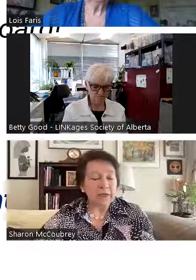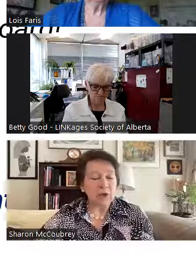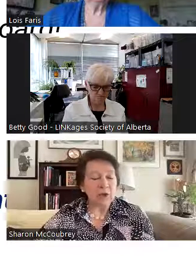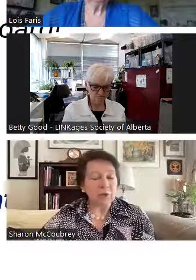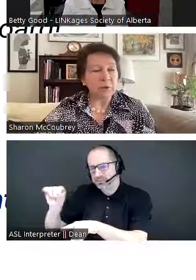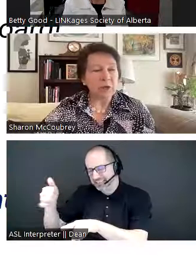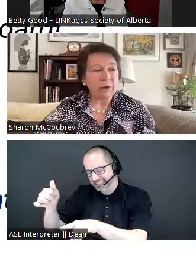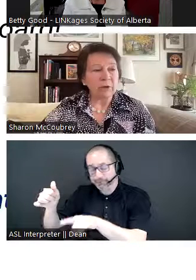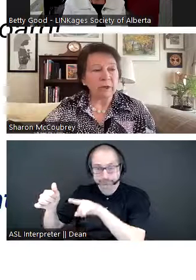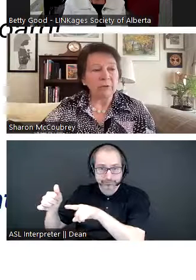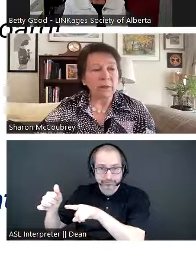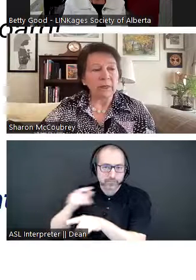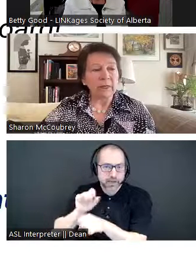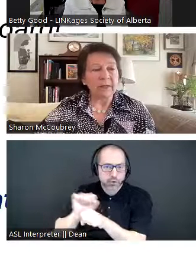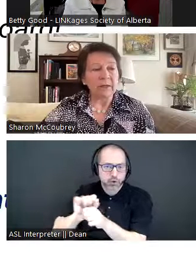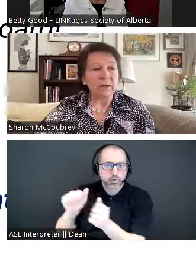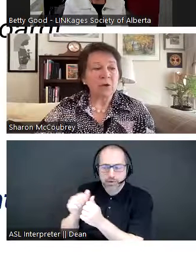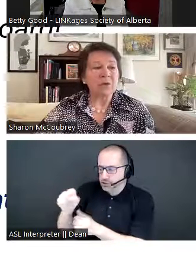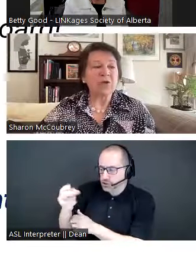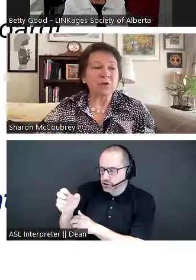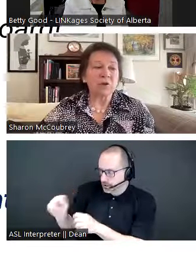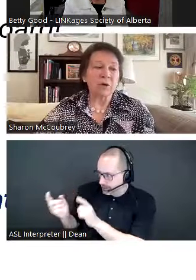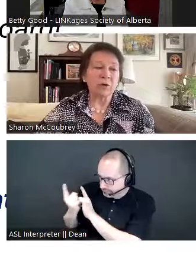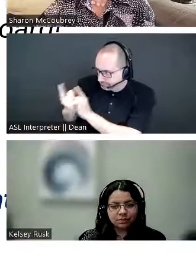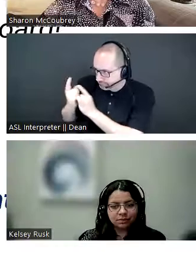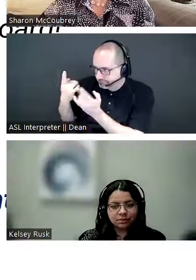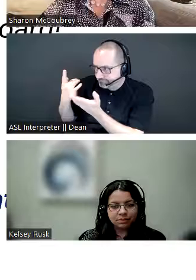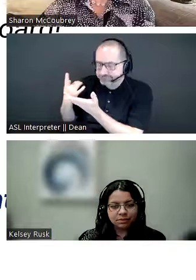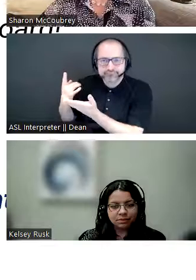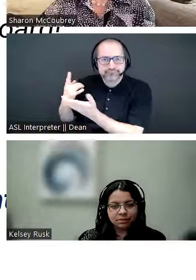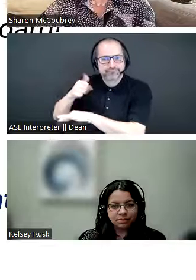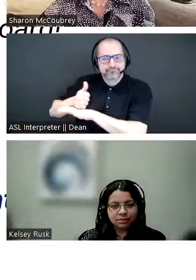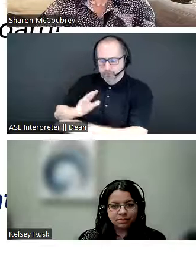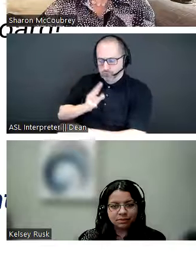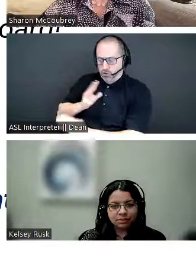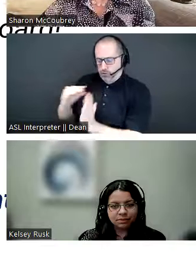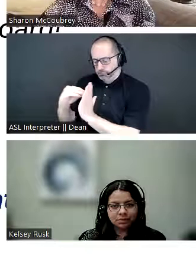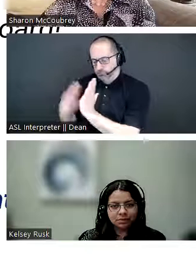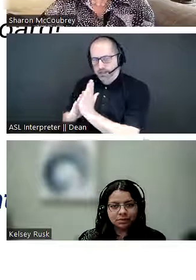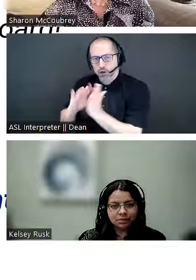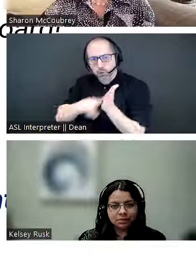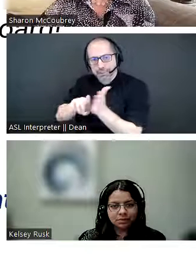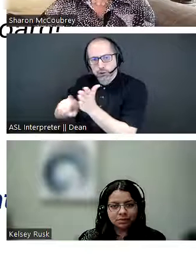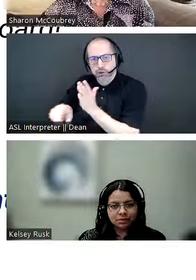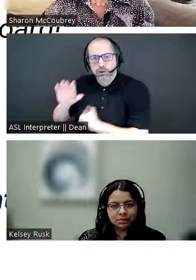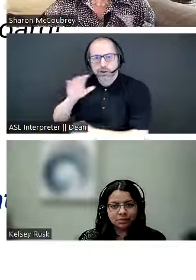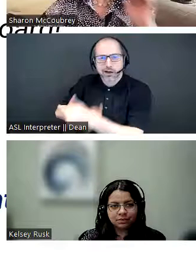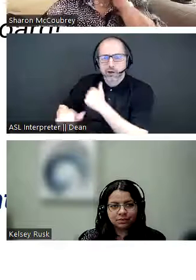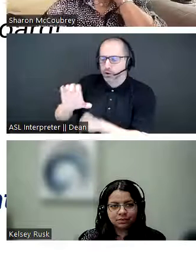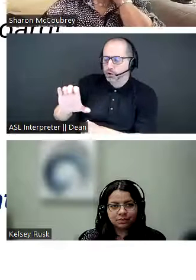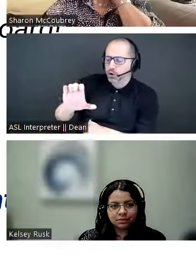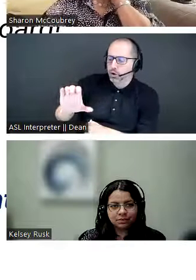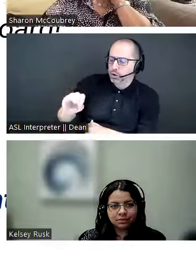I actually worked with Sharon in formalizing research on her Coldstream Meadows